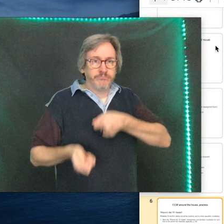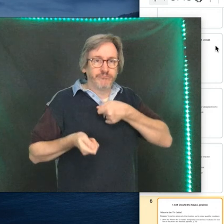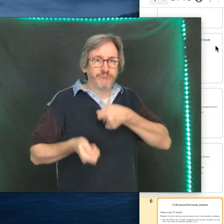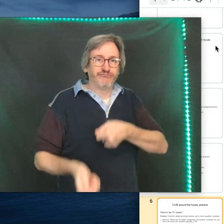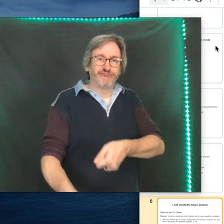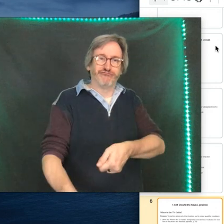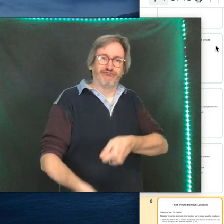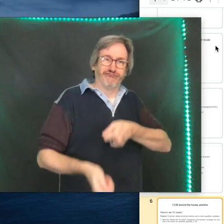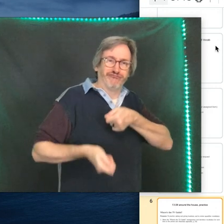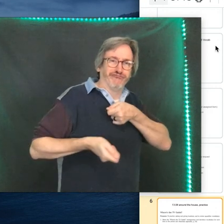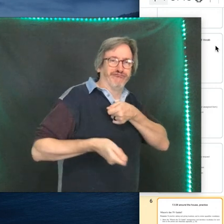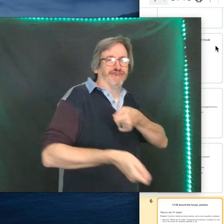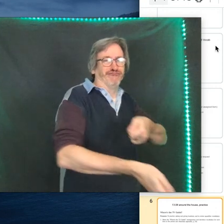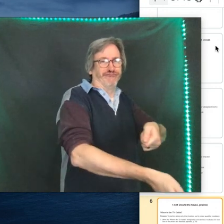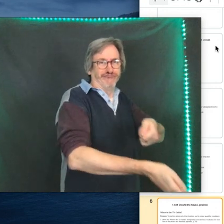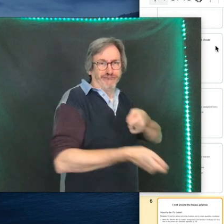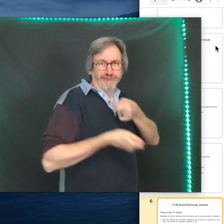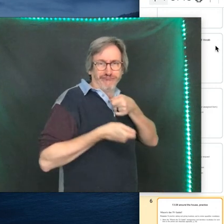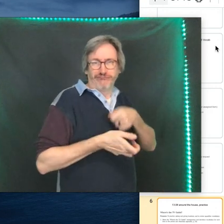Vacuum.